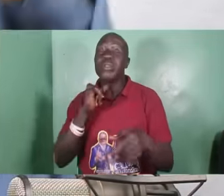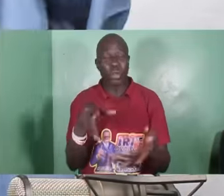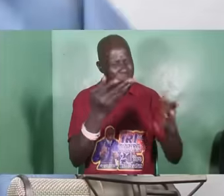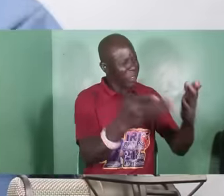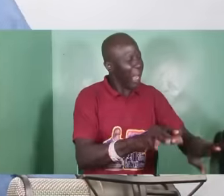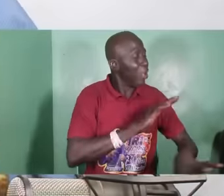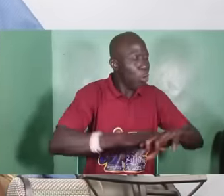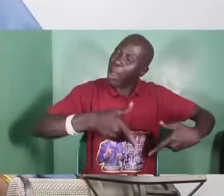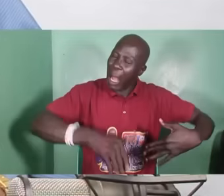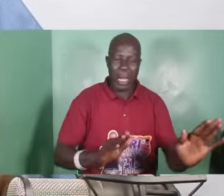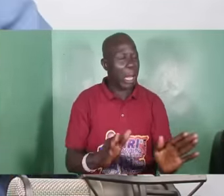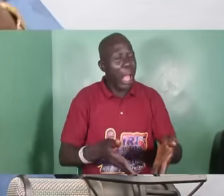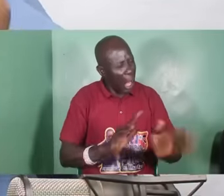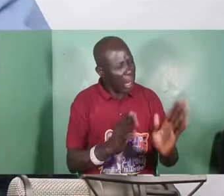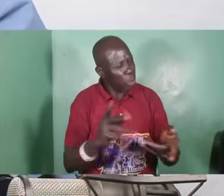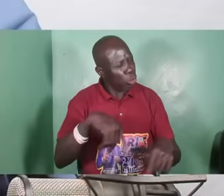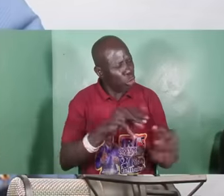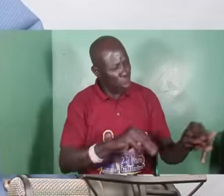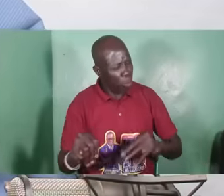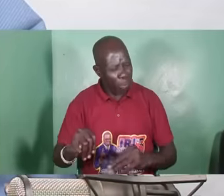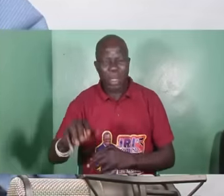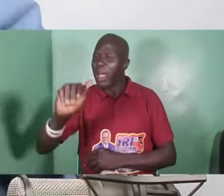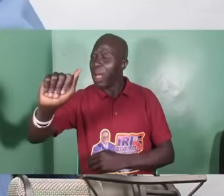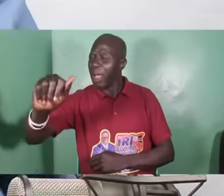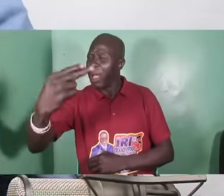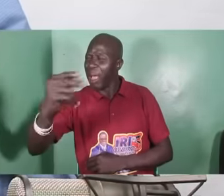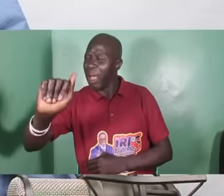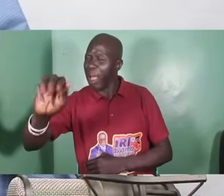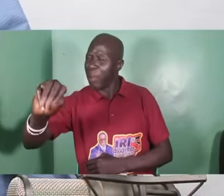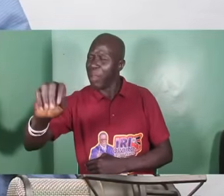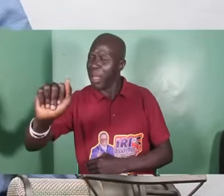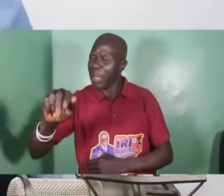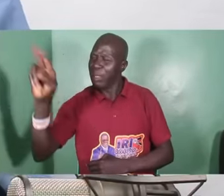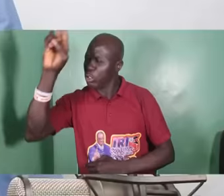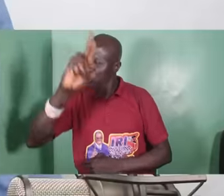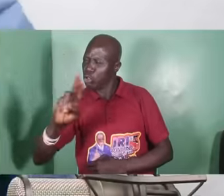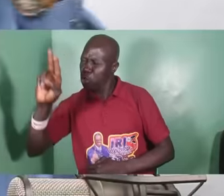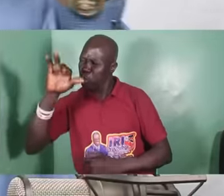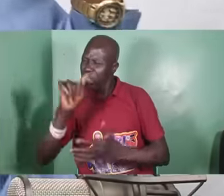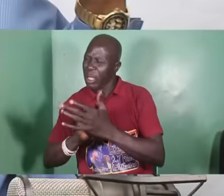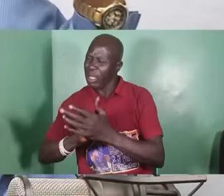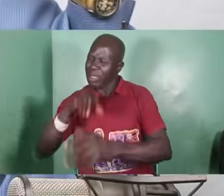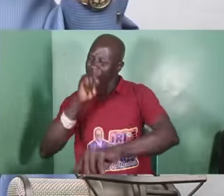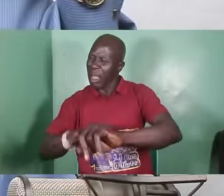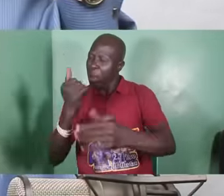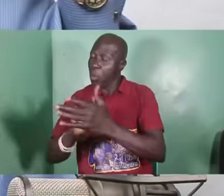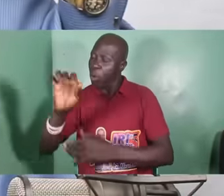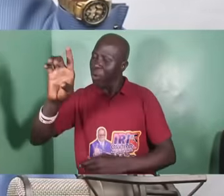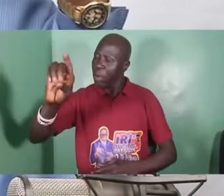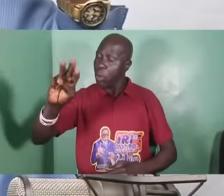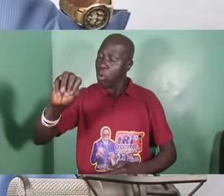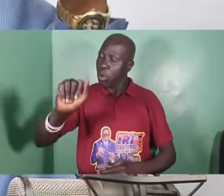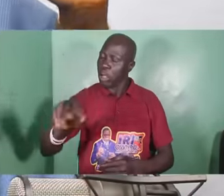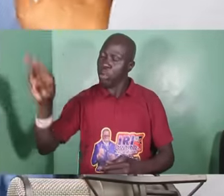die, you cannot move. Haman, Haman is losing the time of that